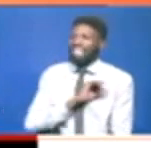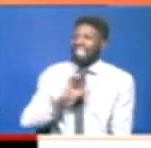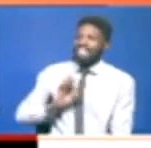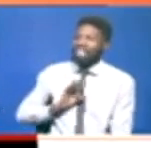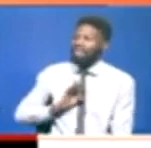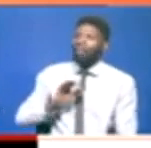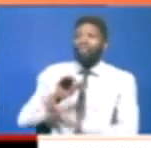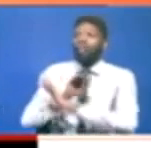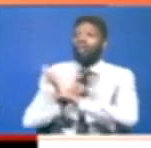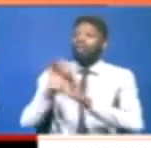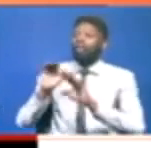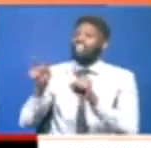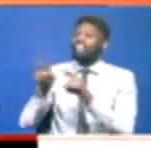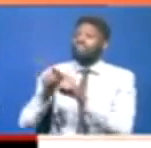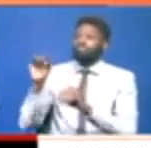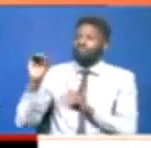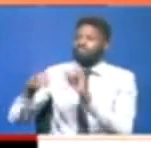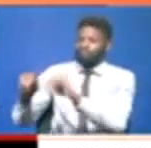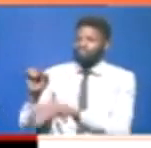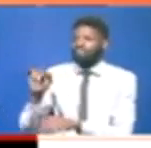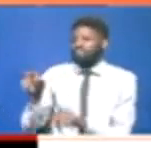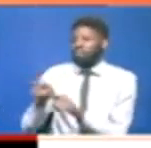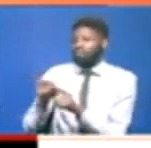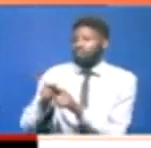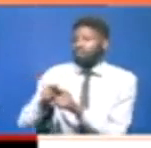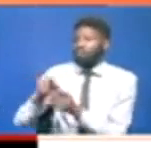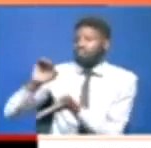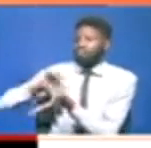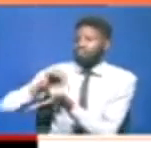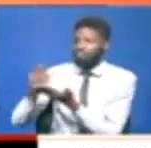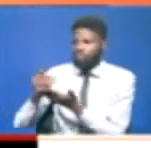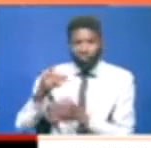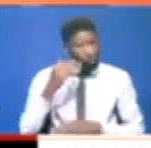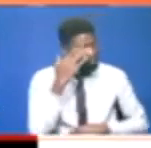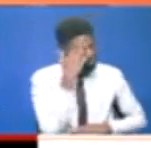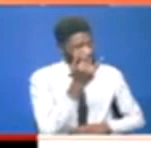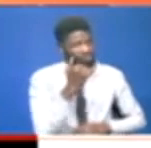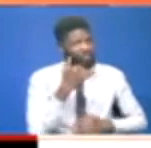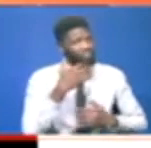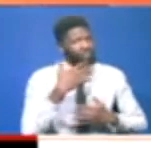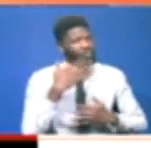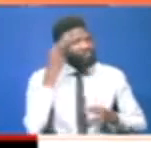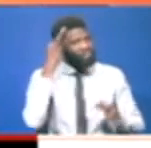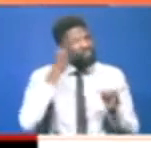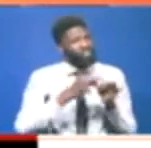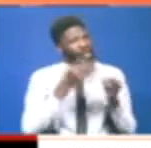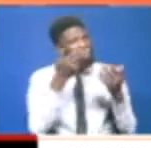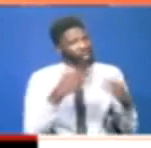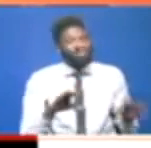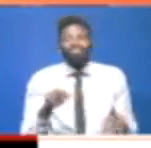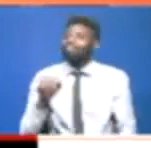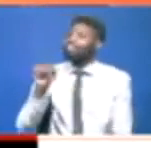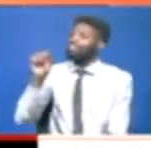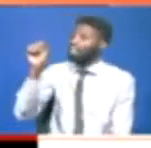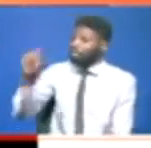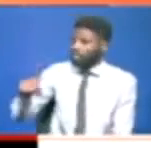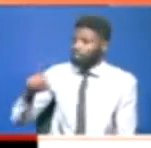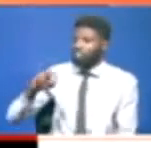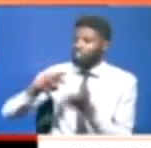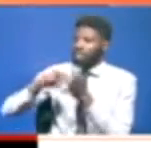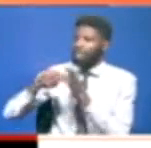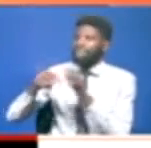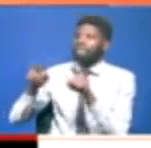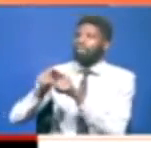contributing also to this fund. Because now, of loss of faith. Yes, because of that. So then it leaves the fund to